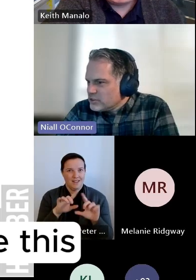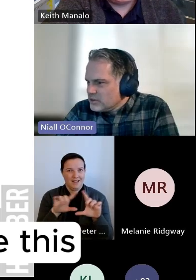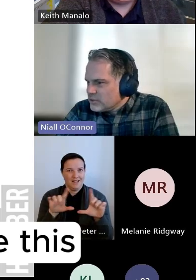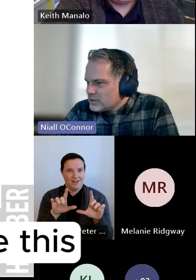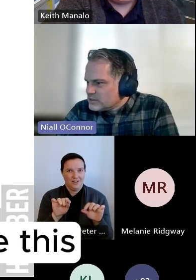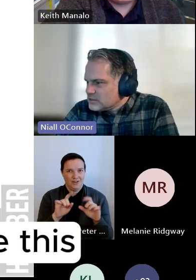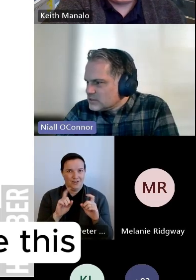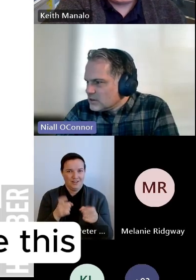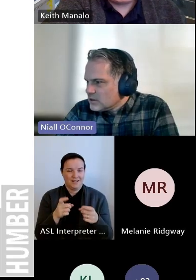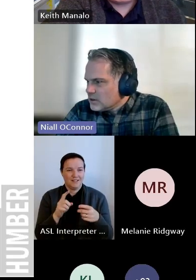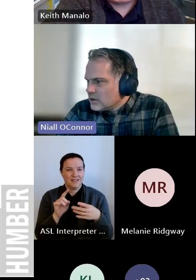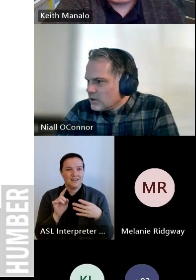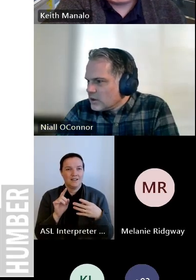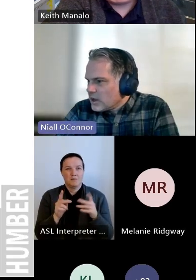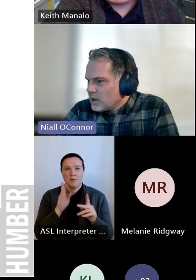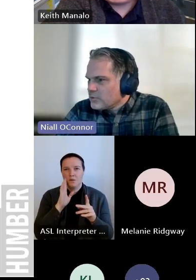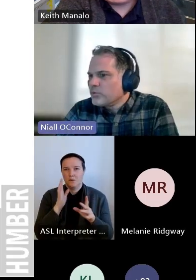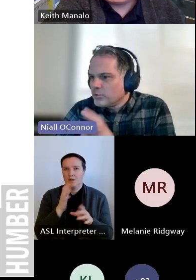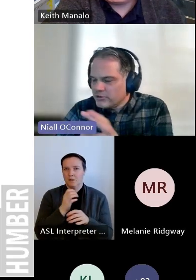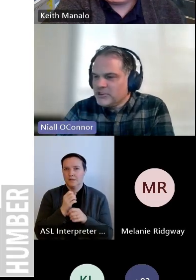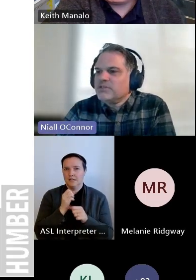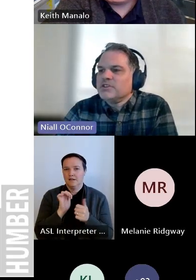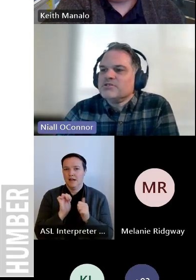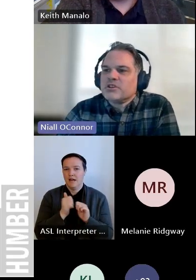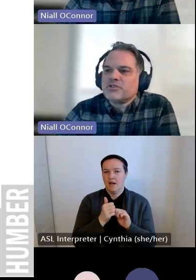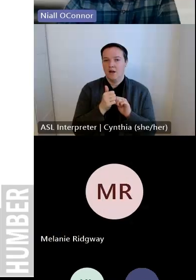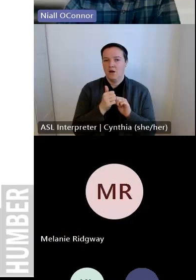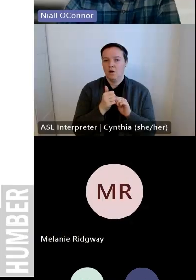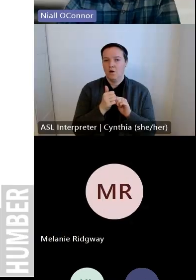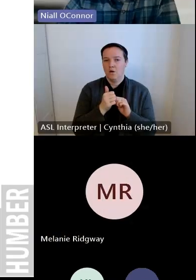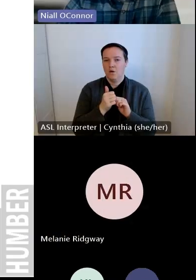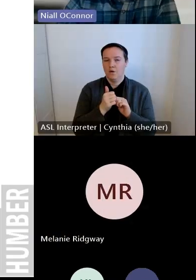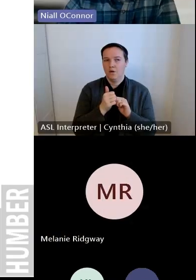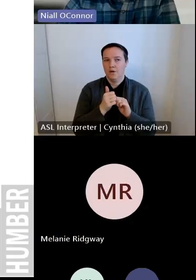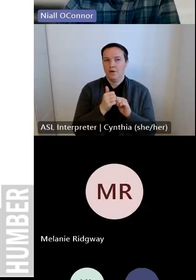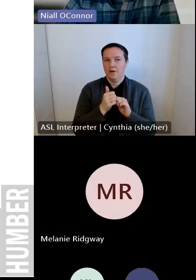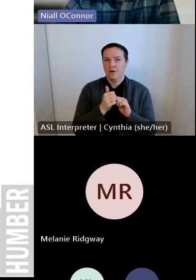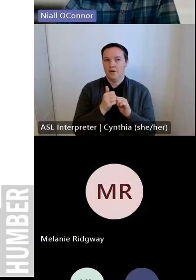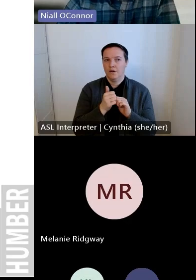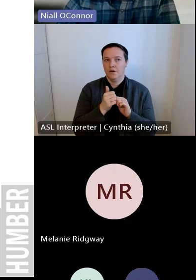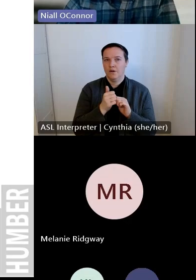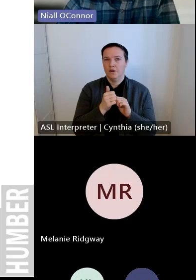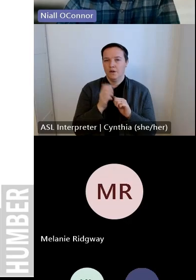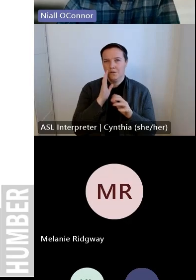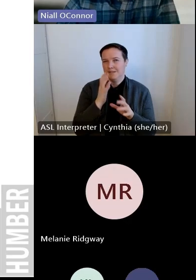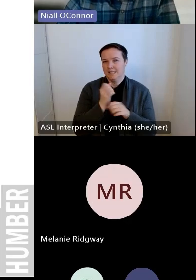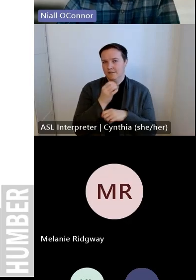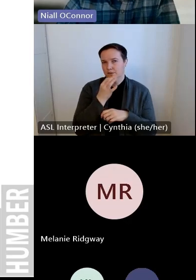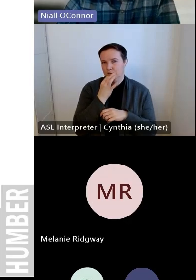will receive this. We'll receive these in a little bit.